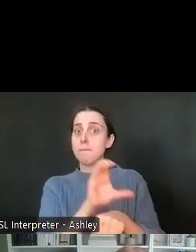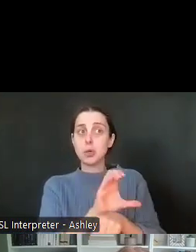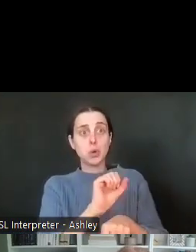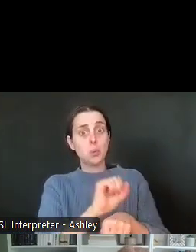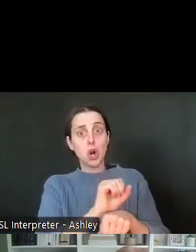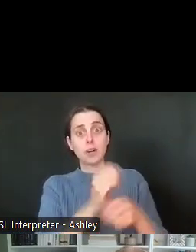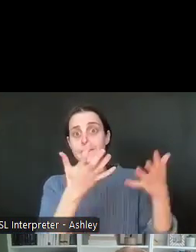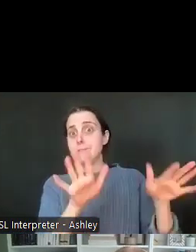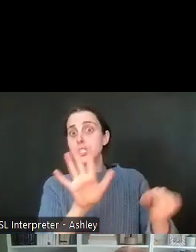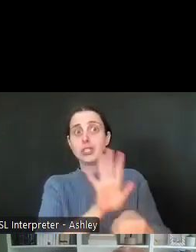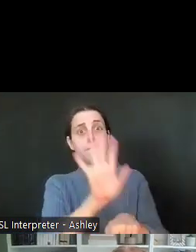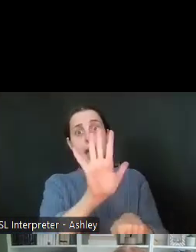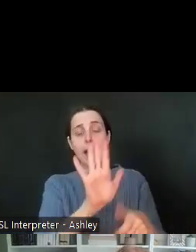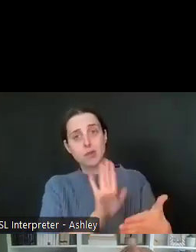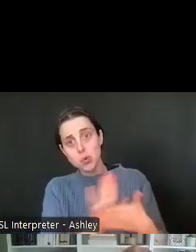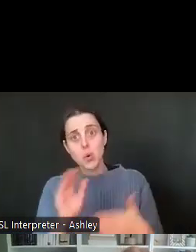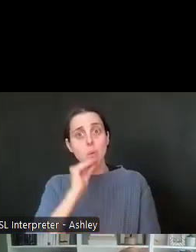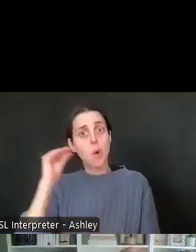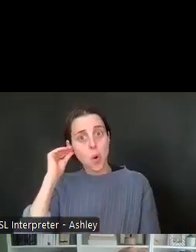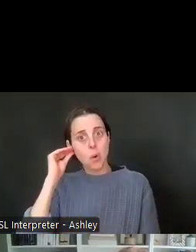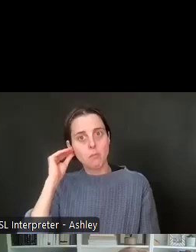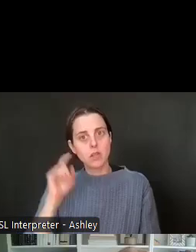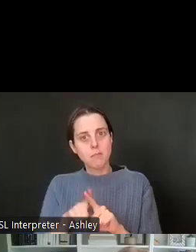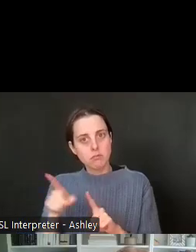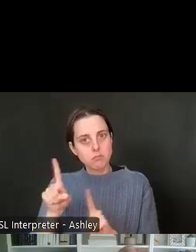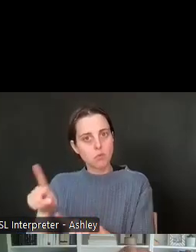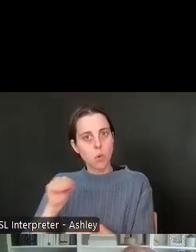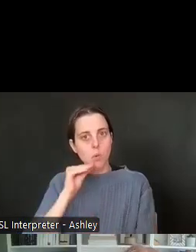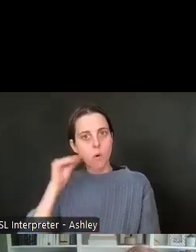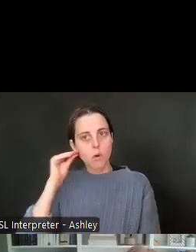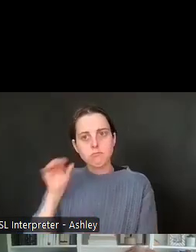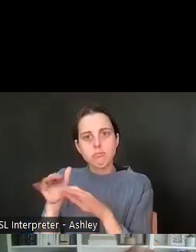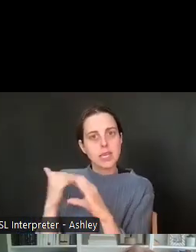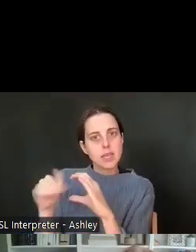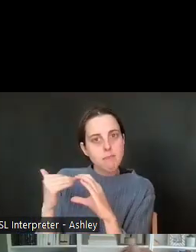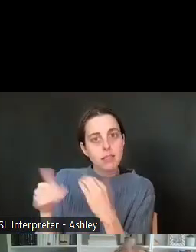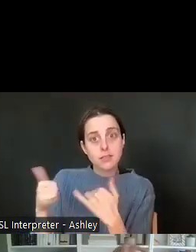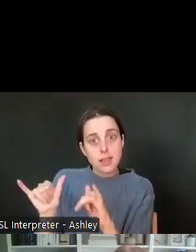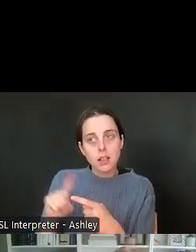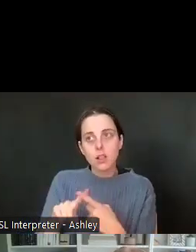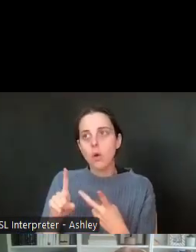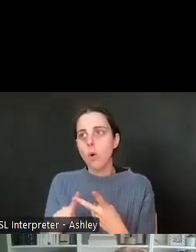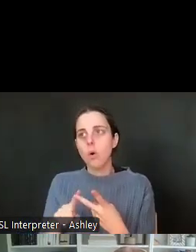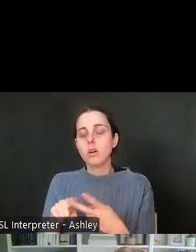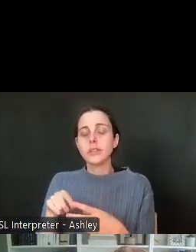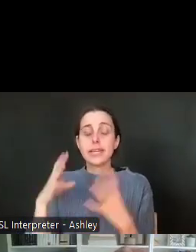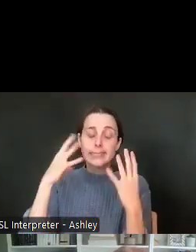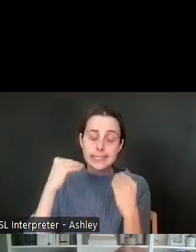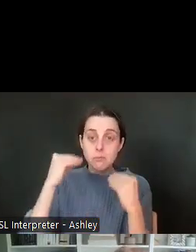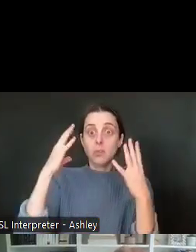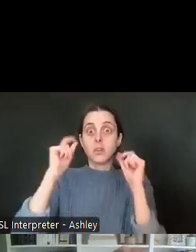Your end time is 5 o'clock, but you do email in the evening, or you wake up in the middle of the night thinking about a work